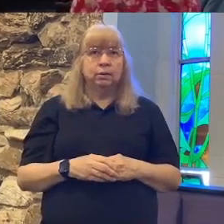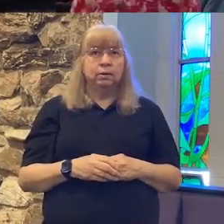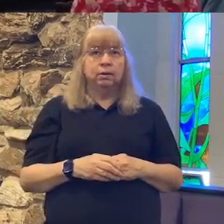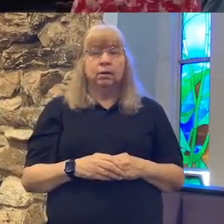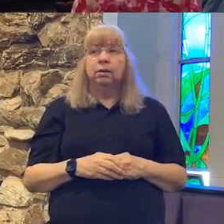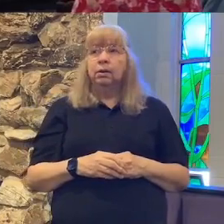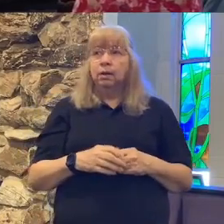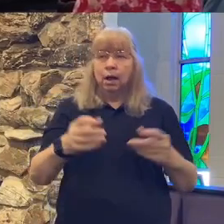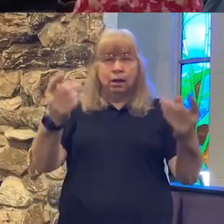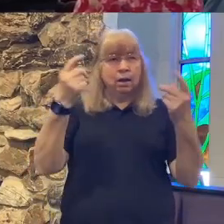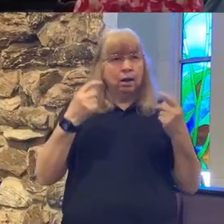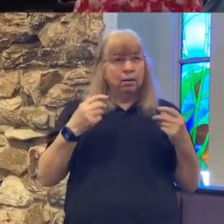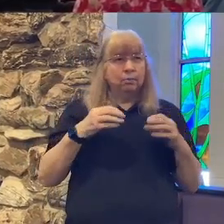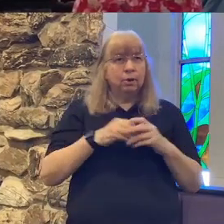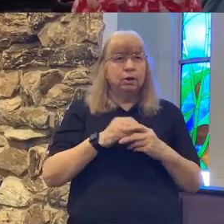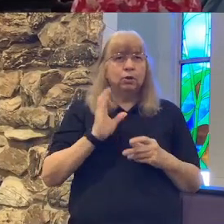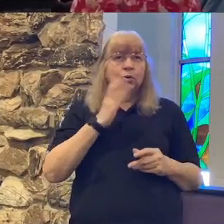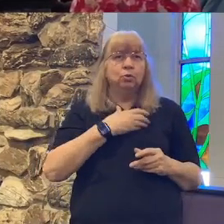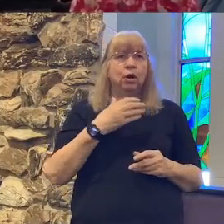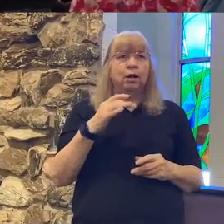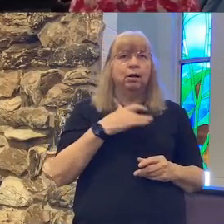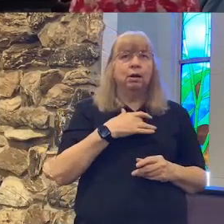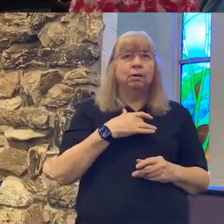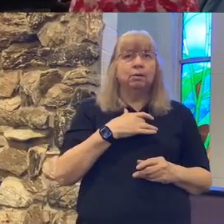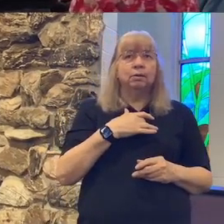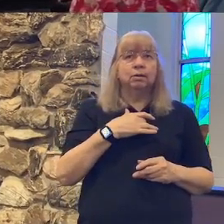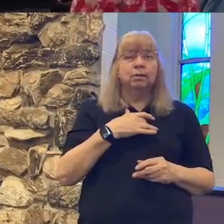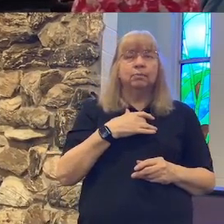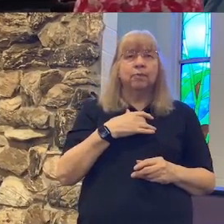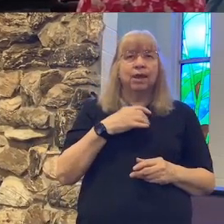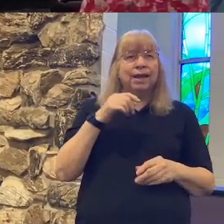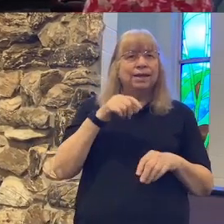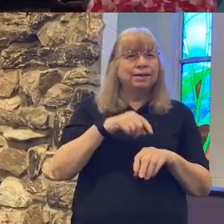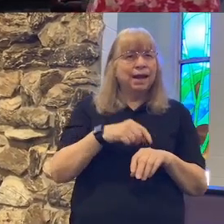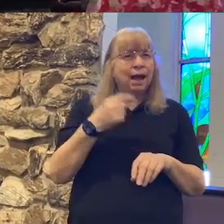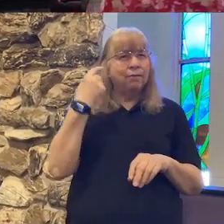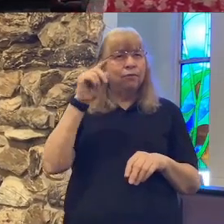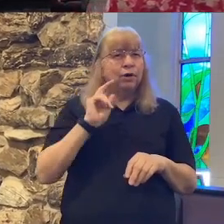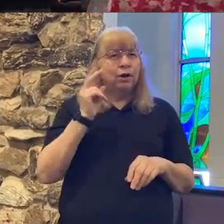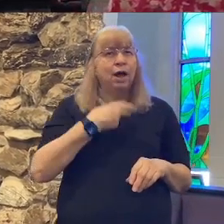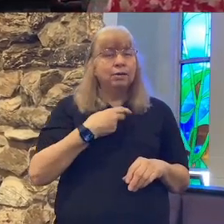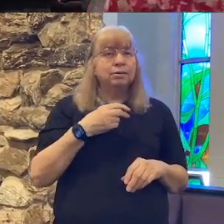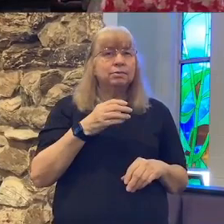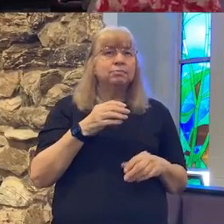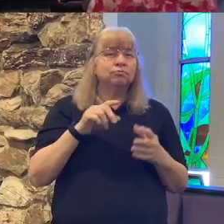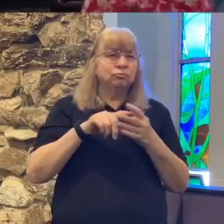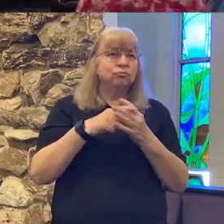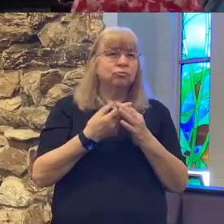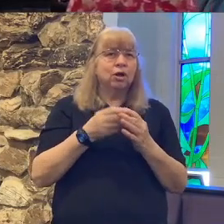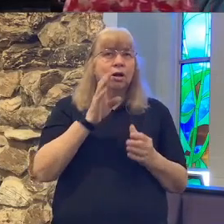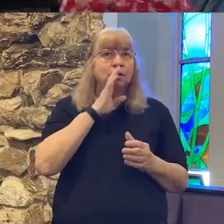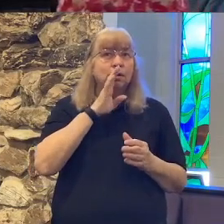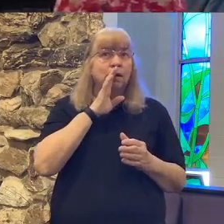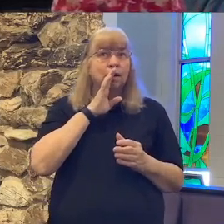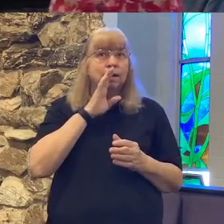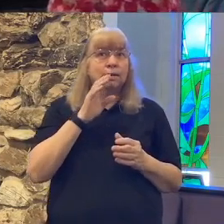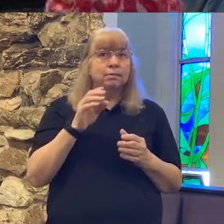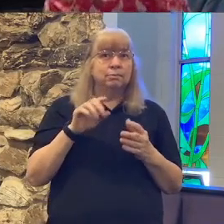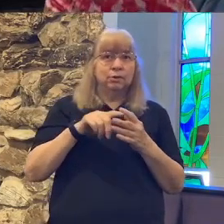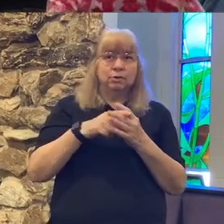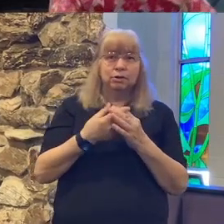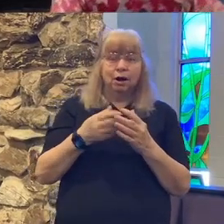He comes into our hearts. And it's time for us to start talking, to start